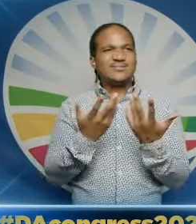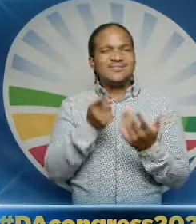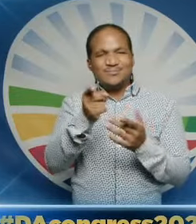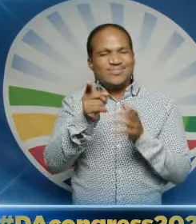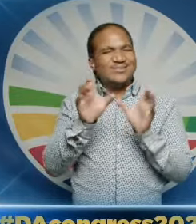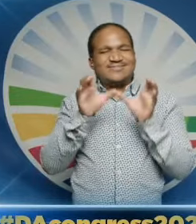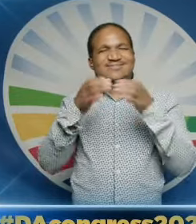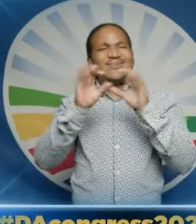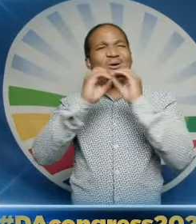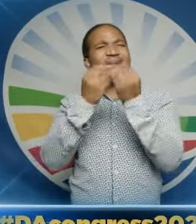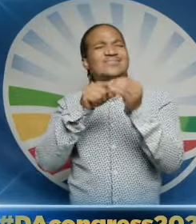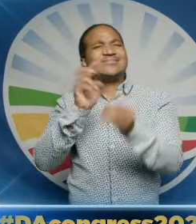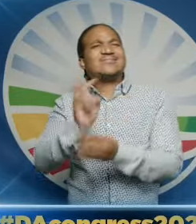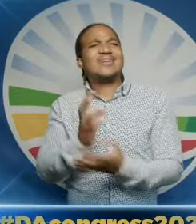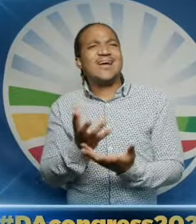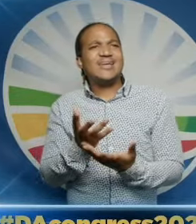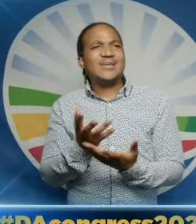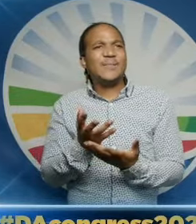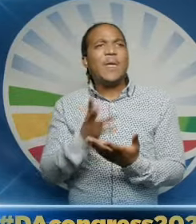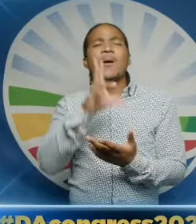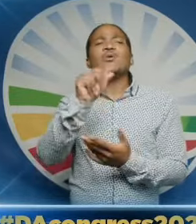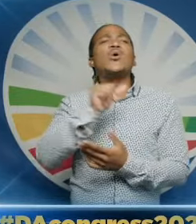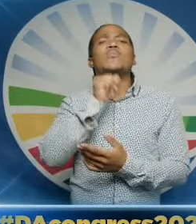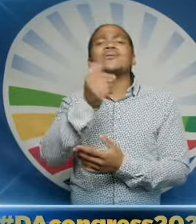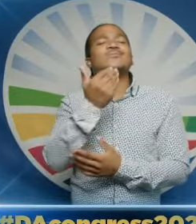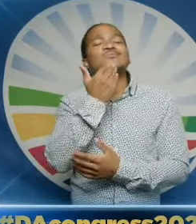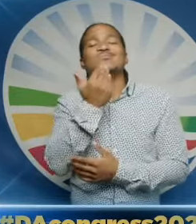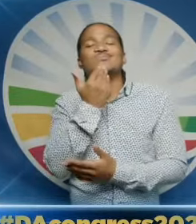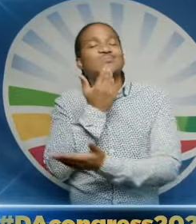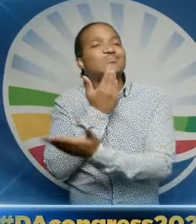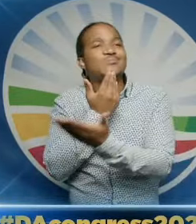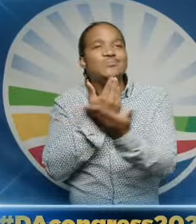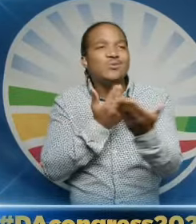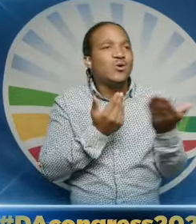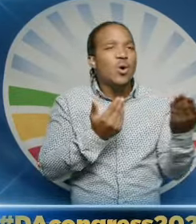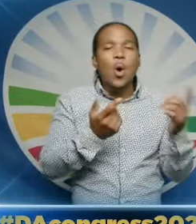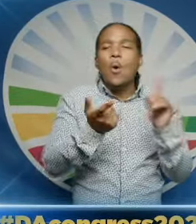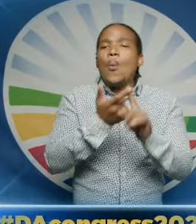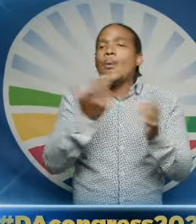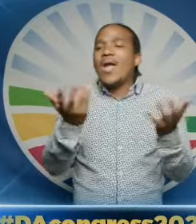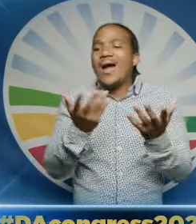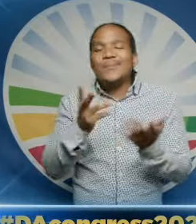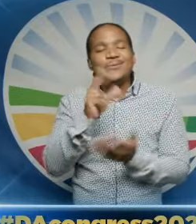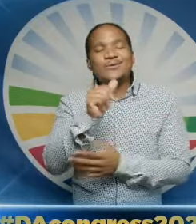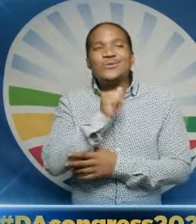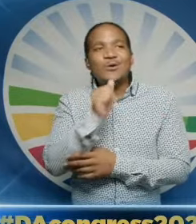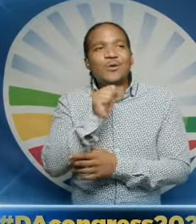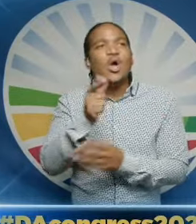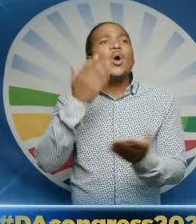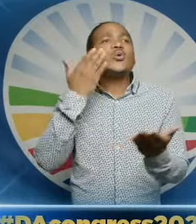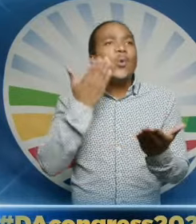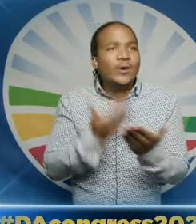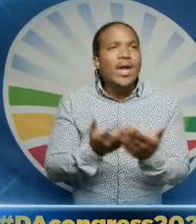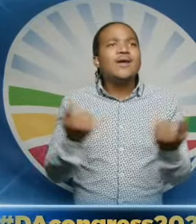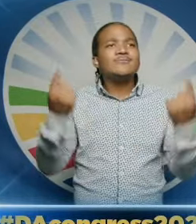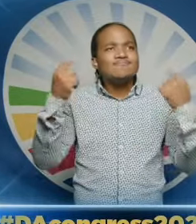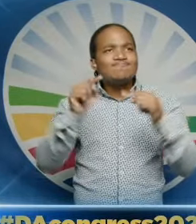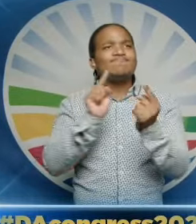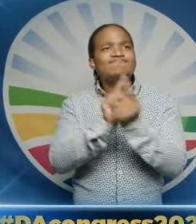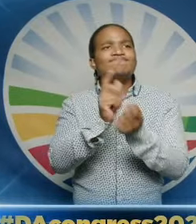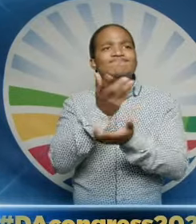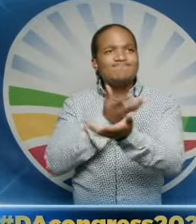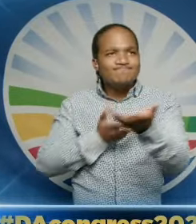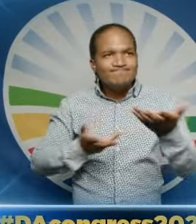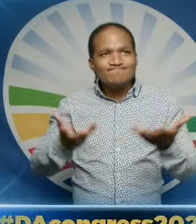an organization that says it doesn't matter who you are. It doesn't matter where you come from. You can put up your hands, and